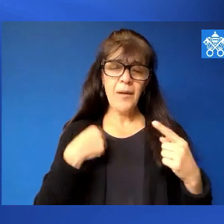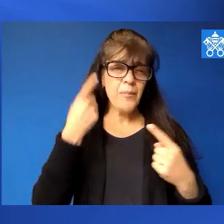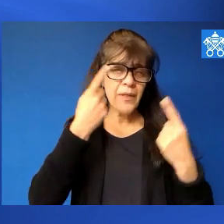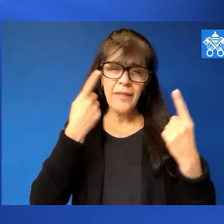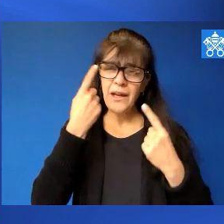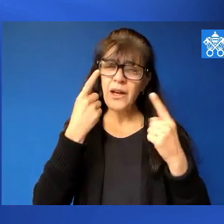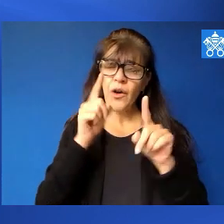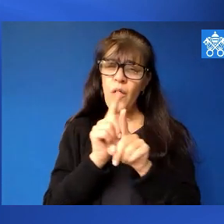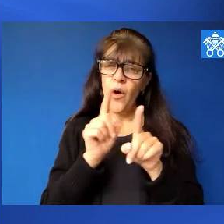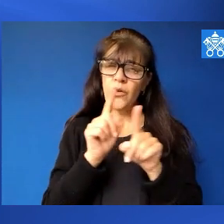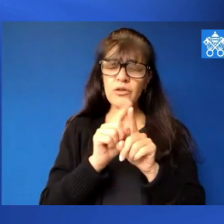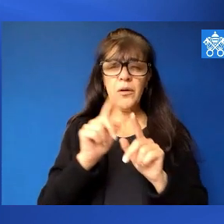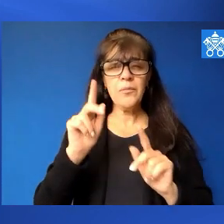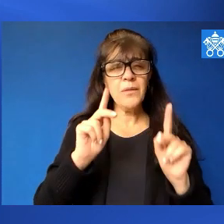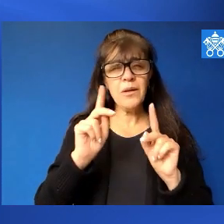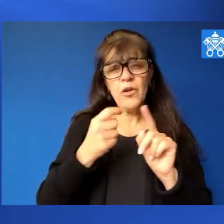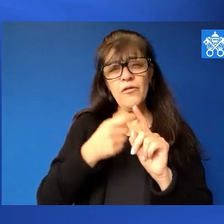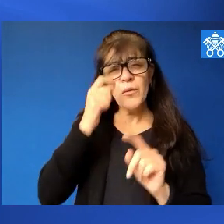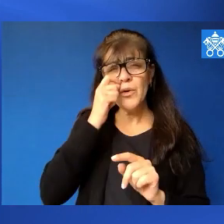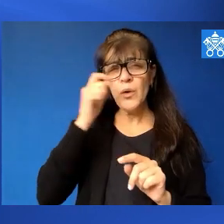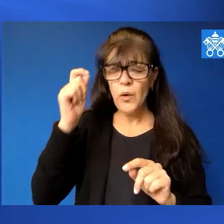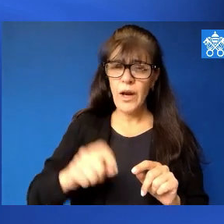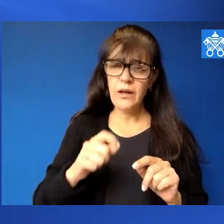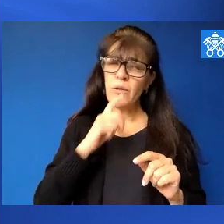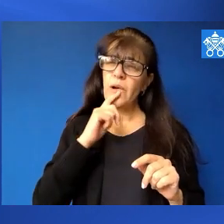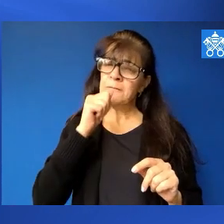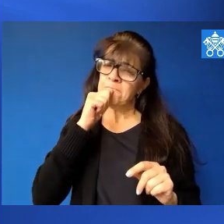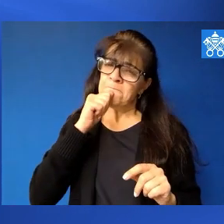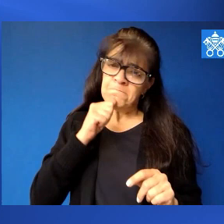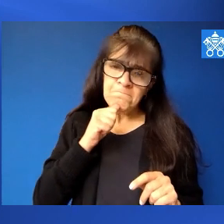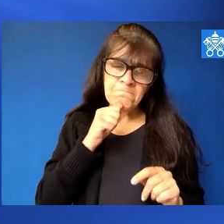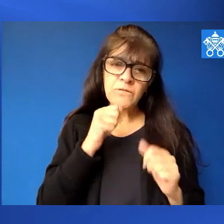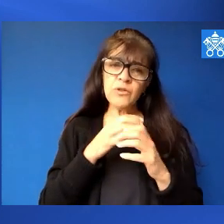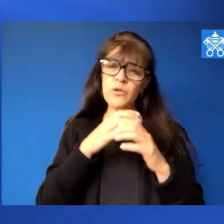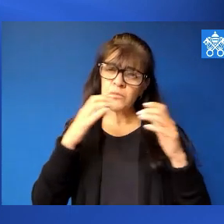I'm thinking of the martyred Ukraine, which is suffering so much.